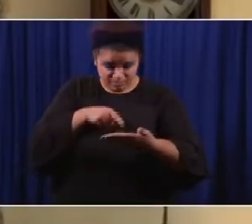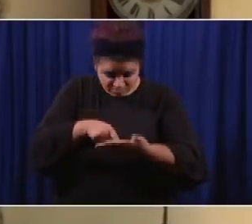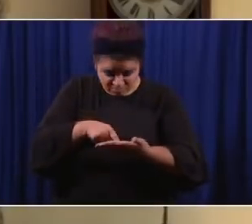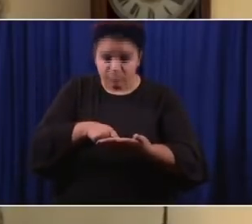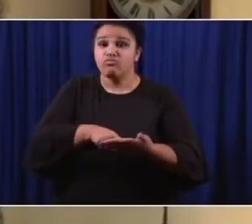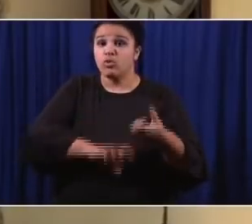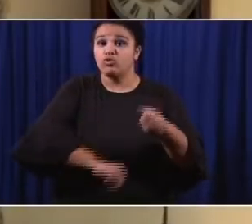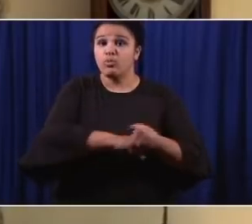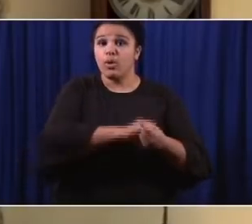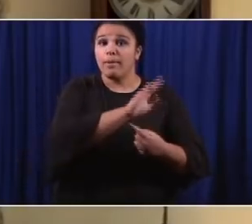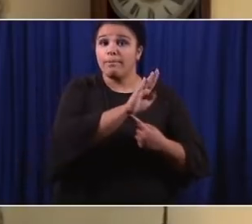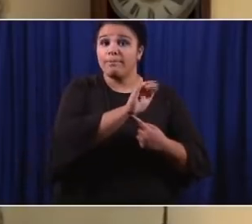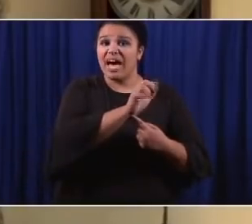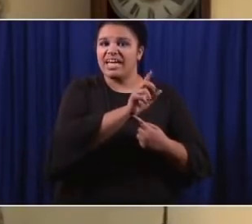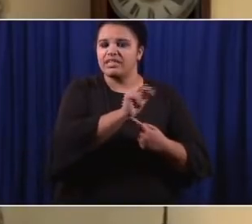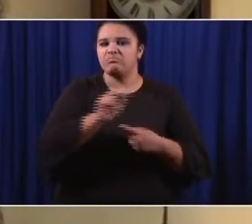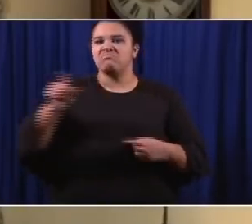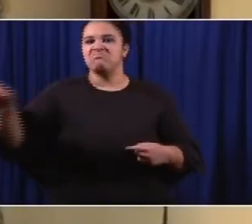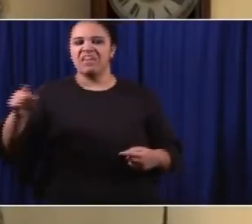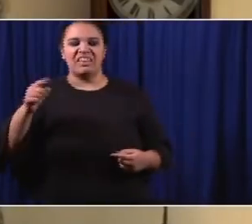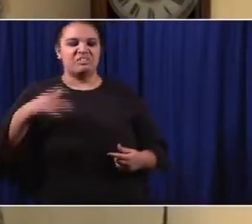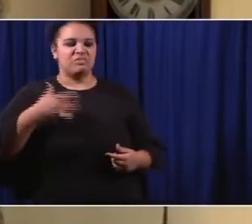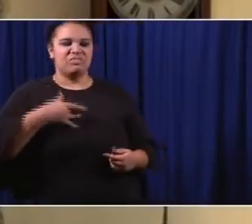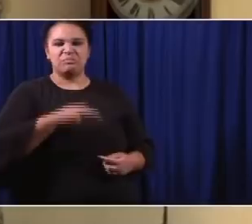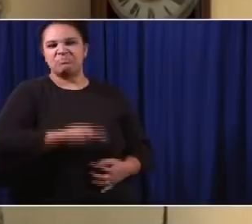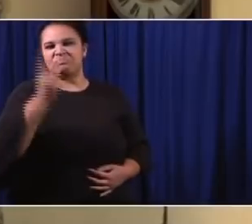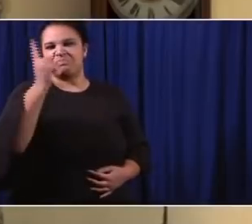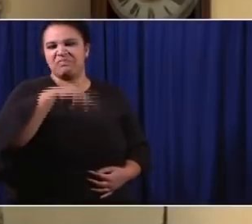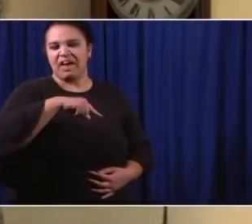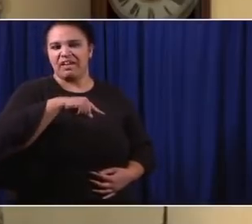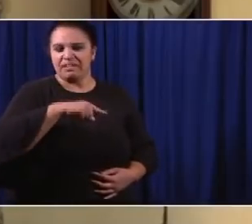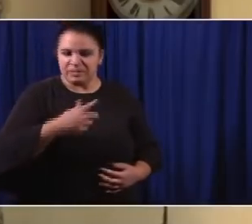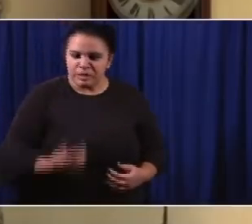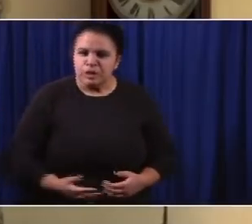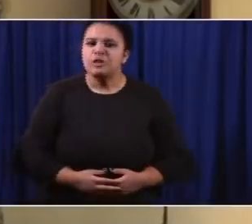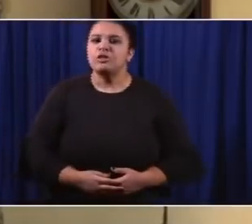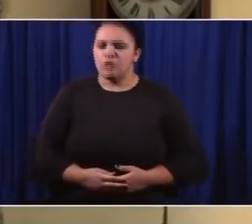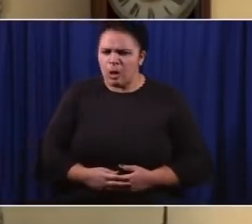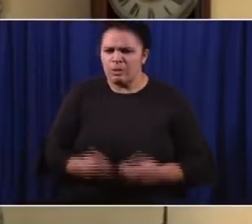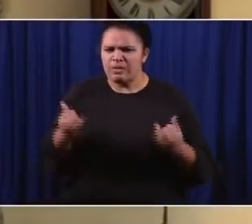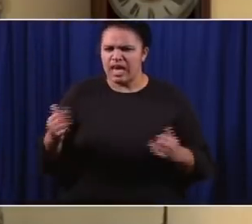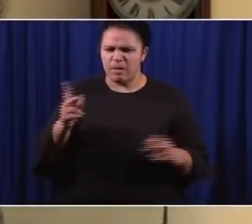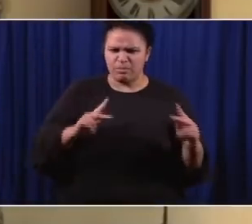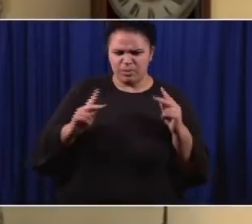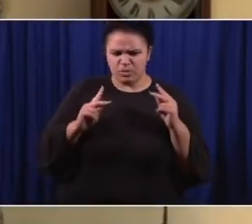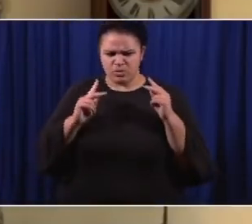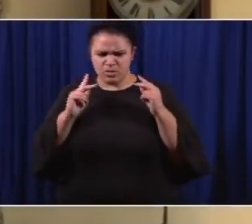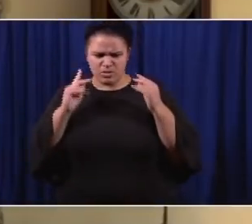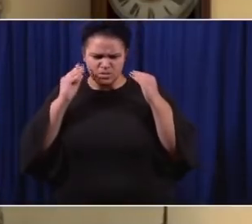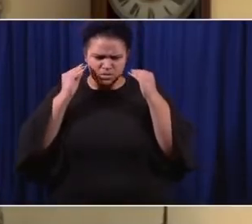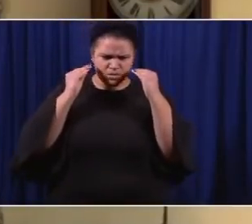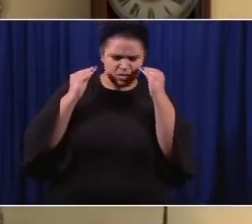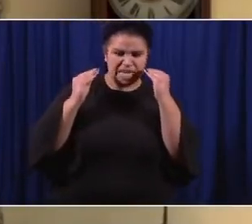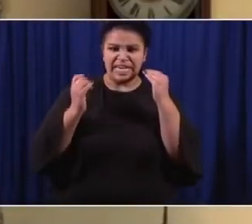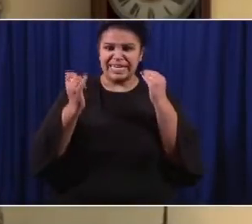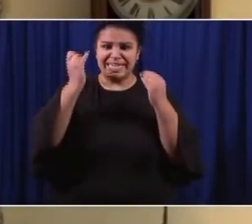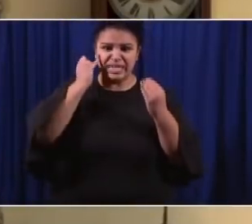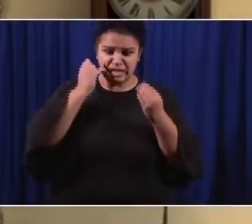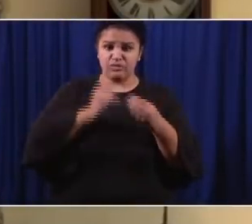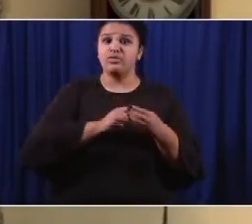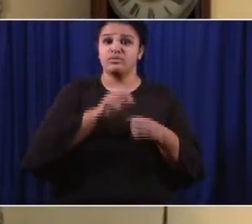would abide by the results of that, and that's created some fear out there that his followers won't either. Do